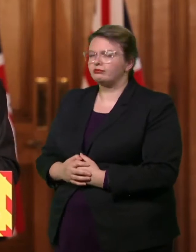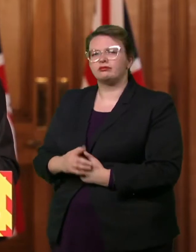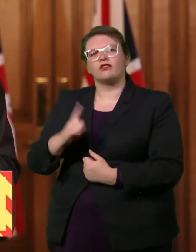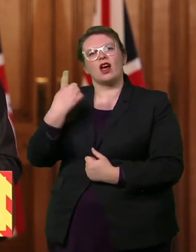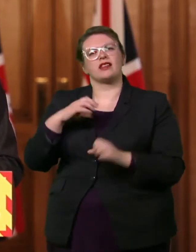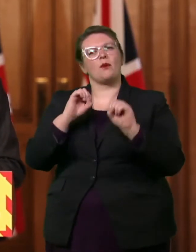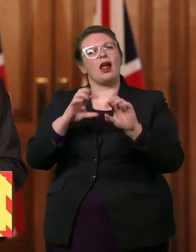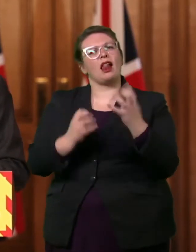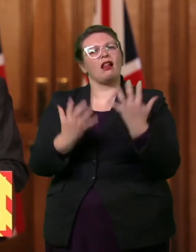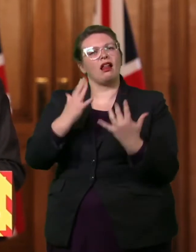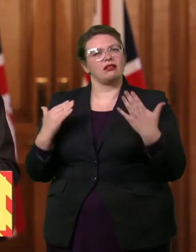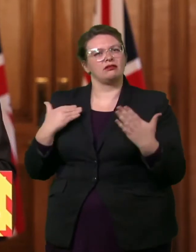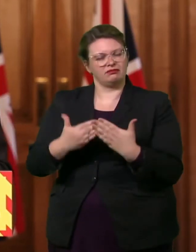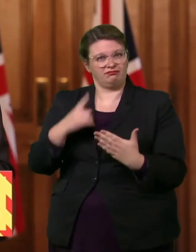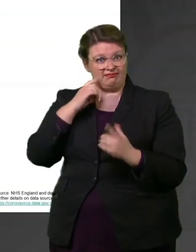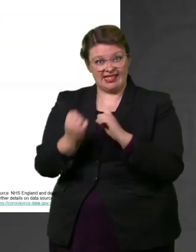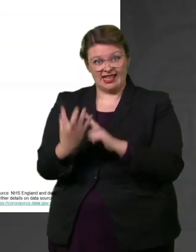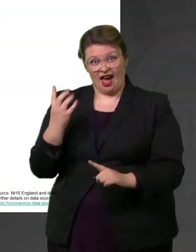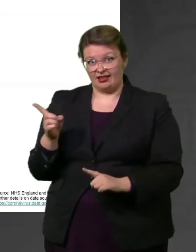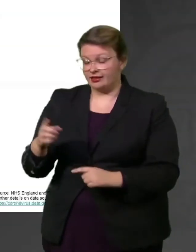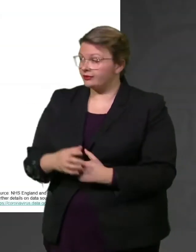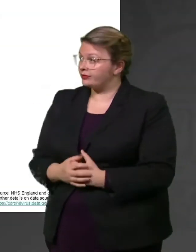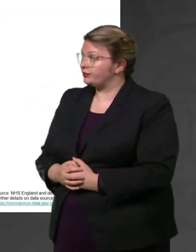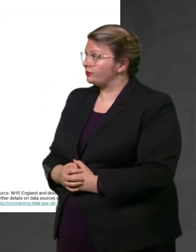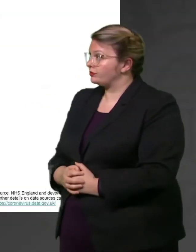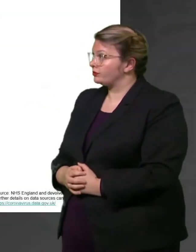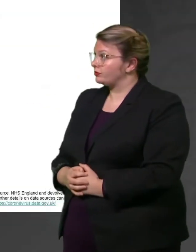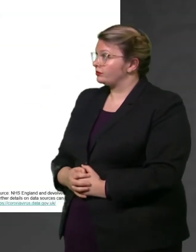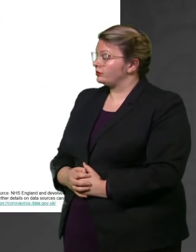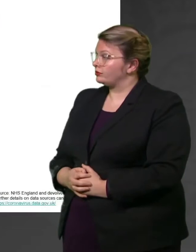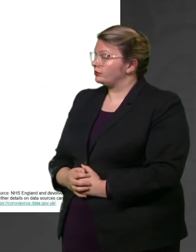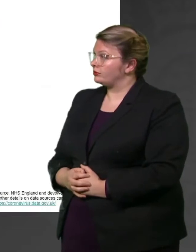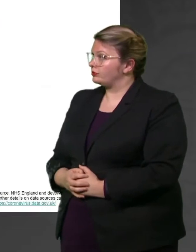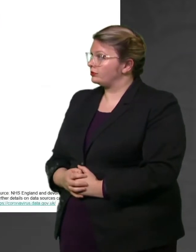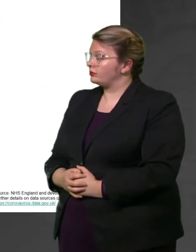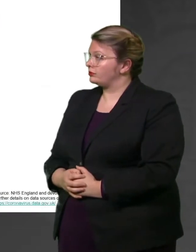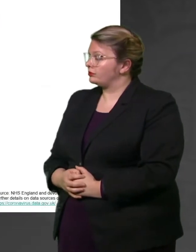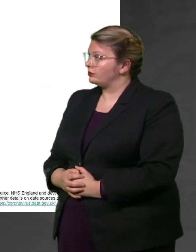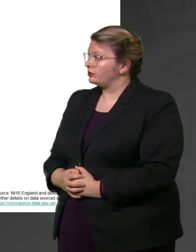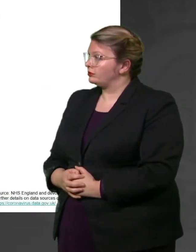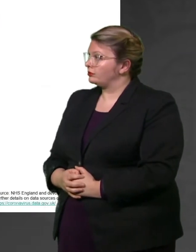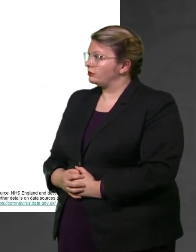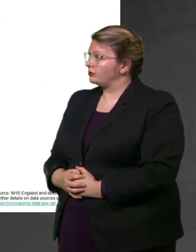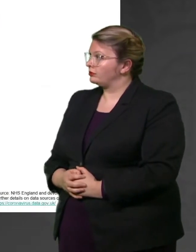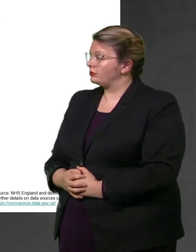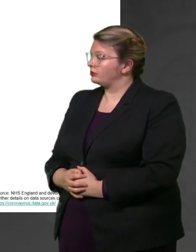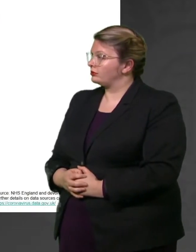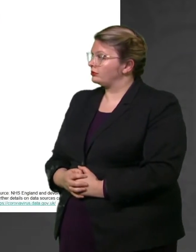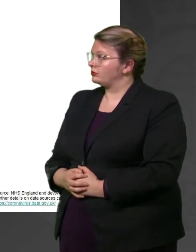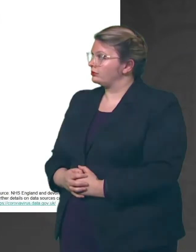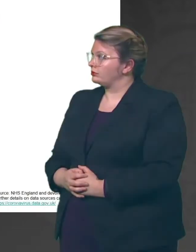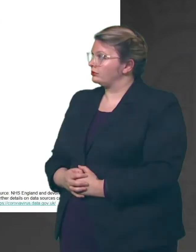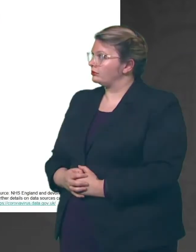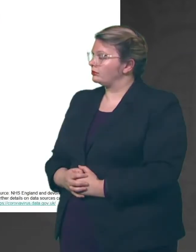please. The data show that we are moving in the right direction. I think that's the third slide. If I could have the first